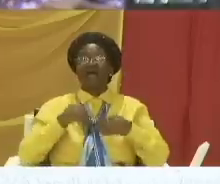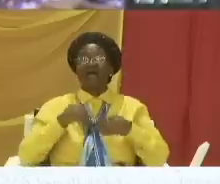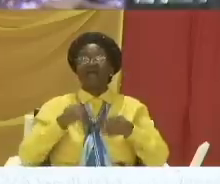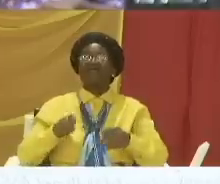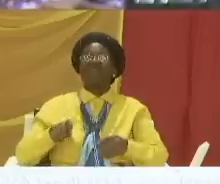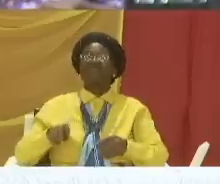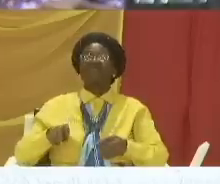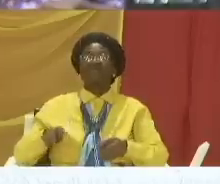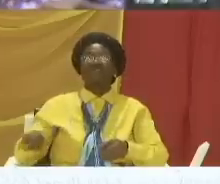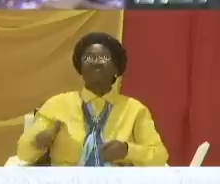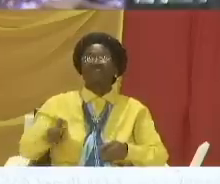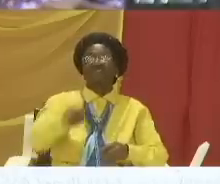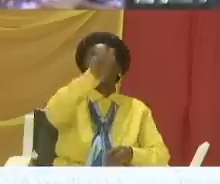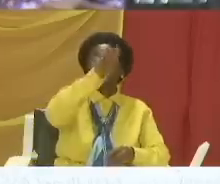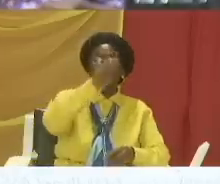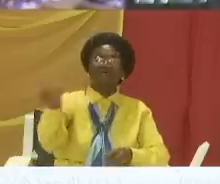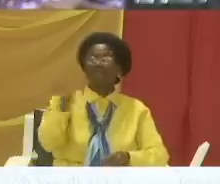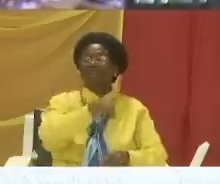And discover,